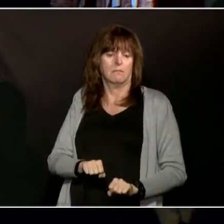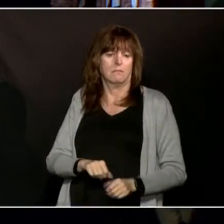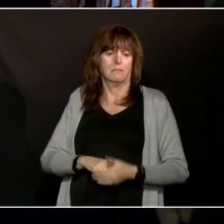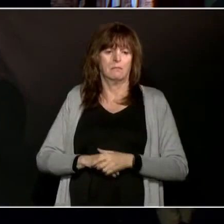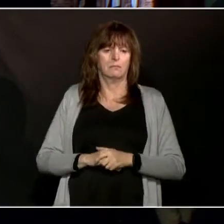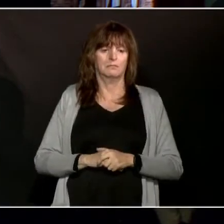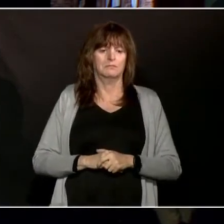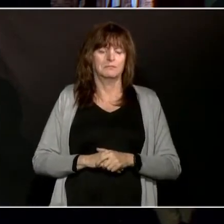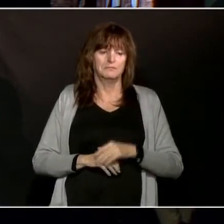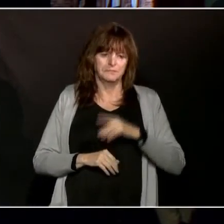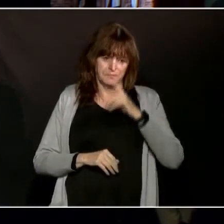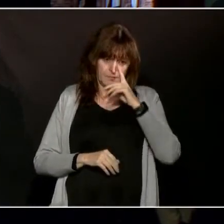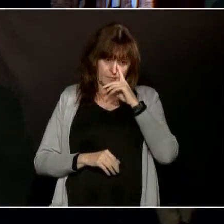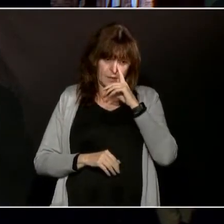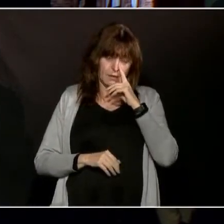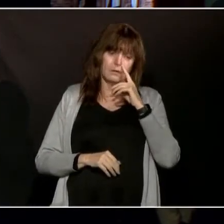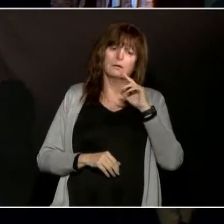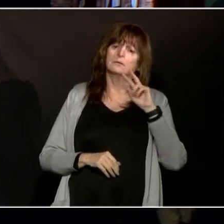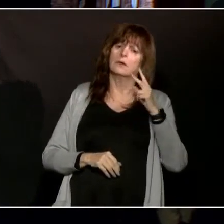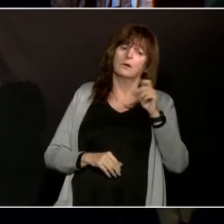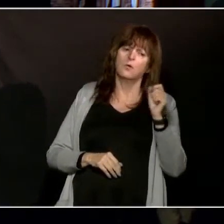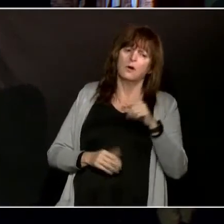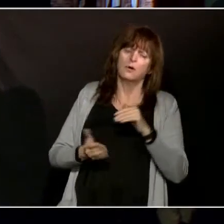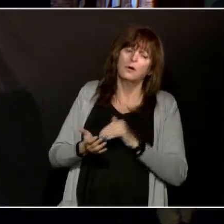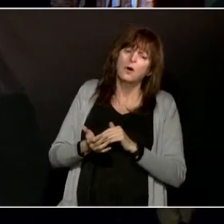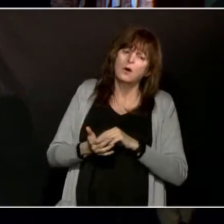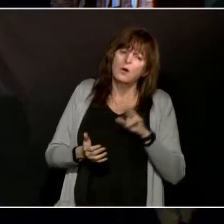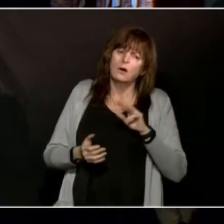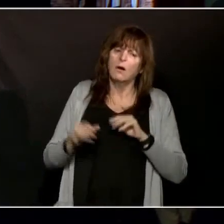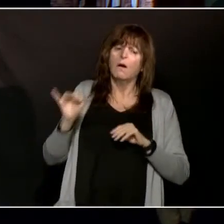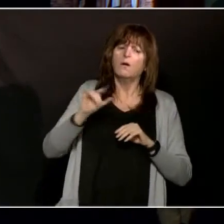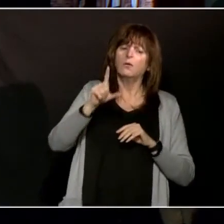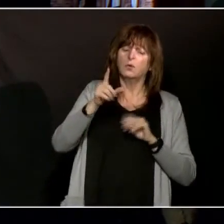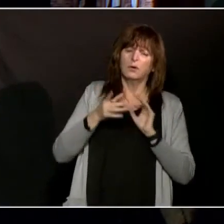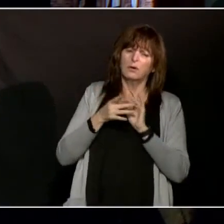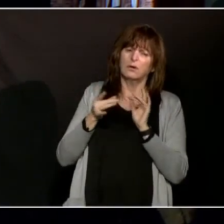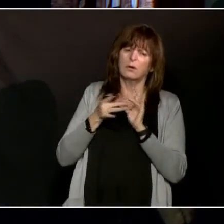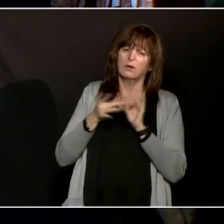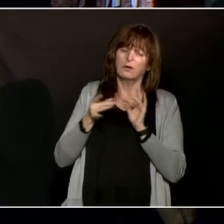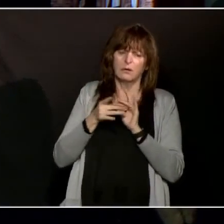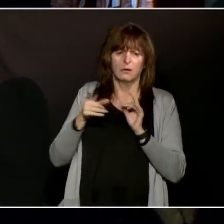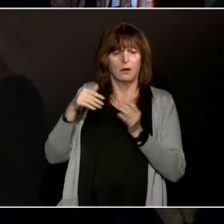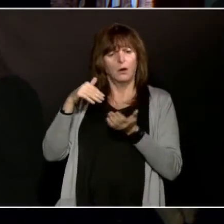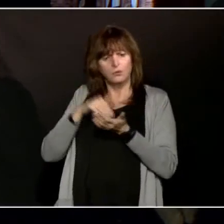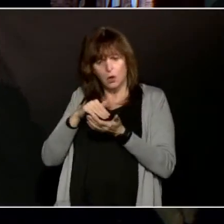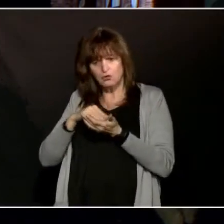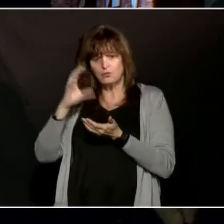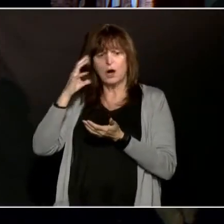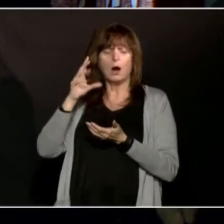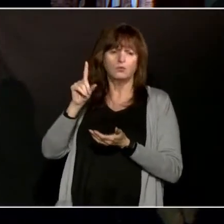on this as well, and Dr. Brown has said previously that the key to limiting transmission